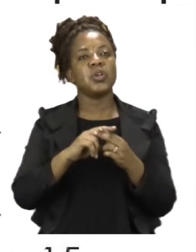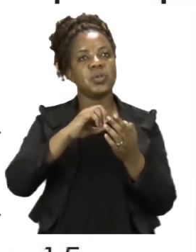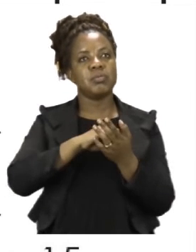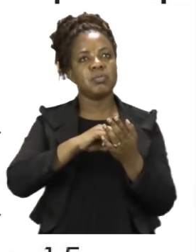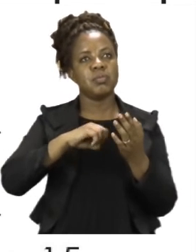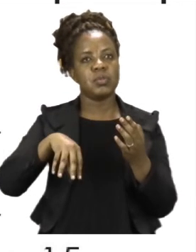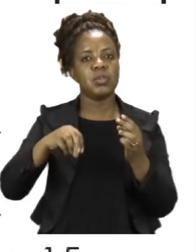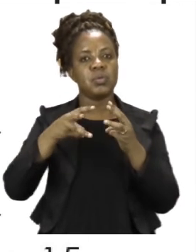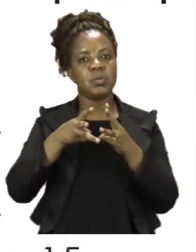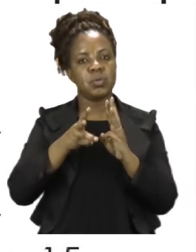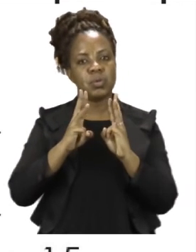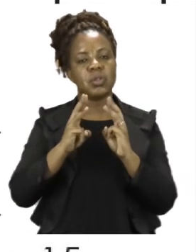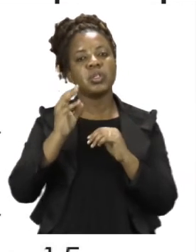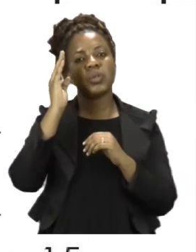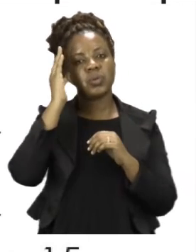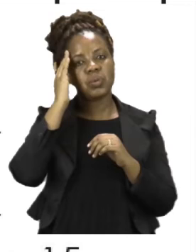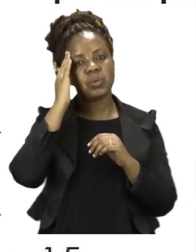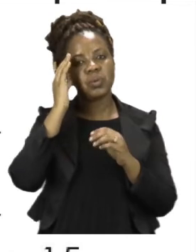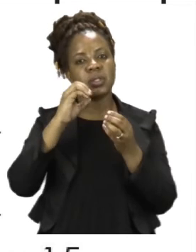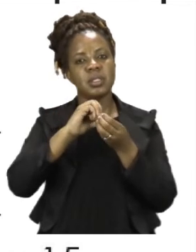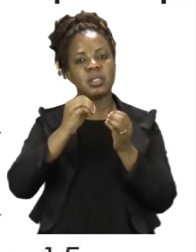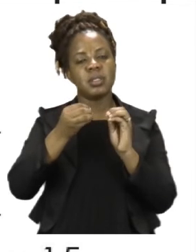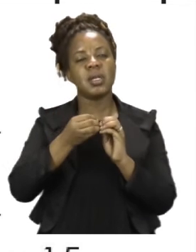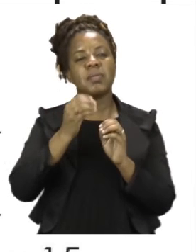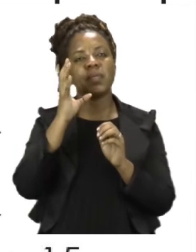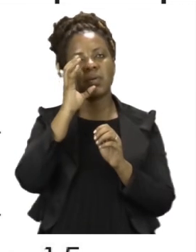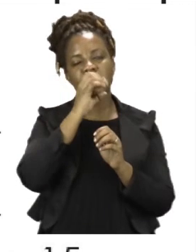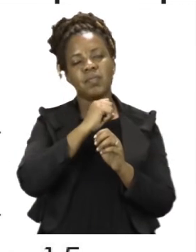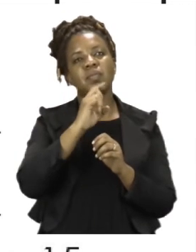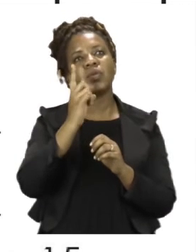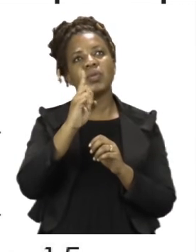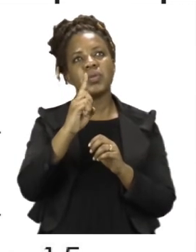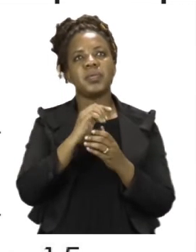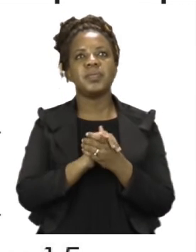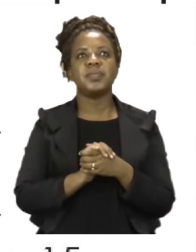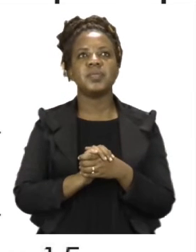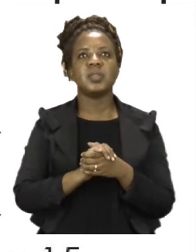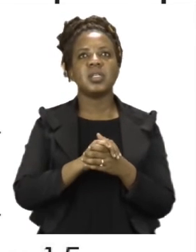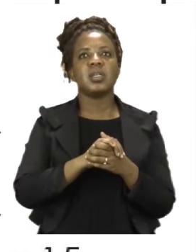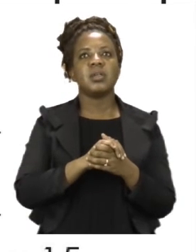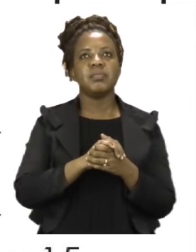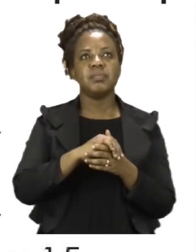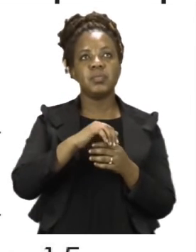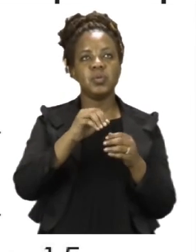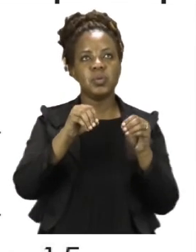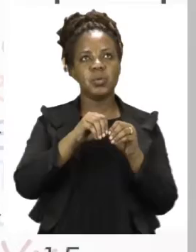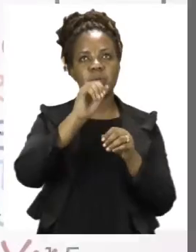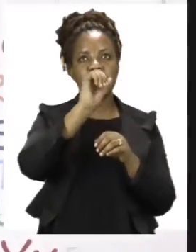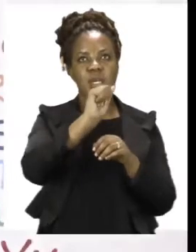missing number. We are going to do A and H together. So let's take a look at the